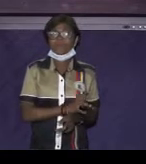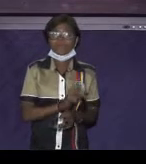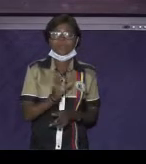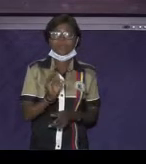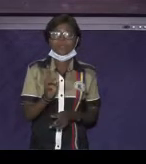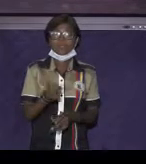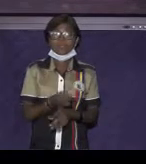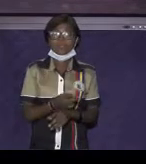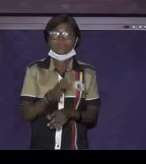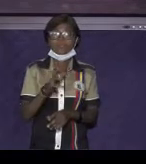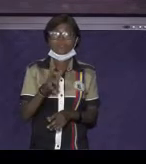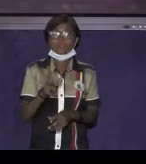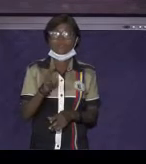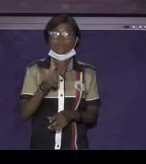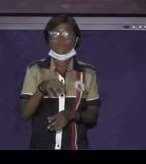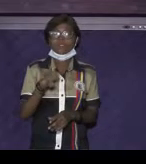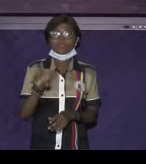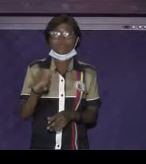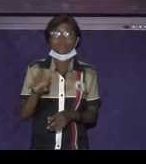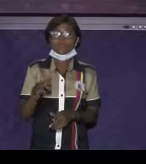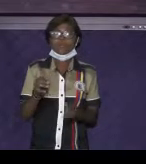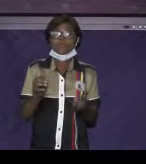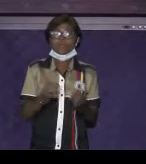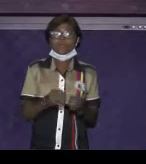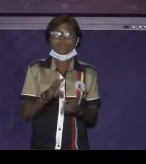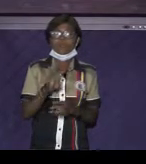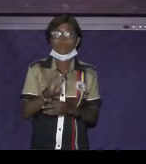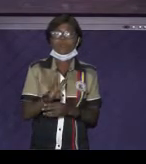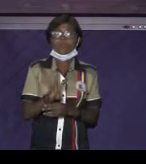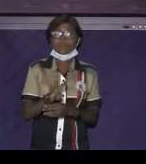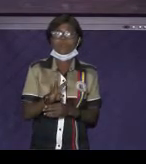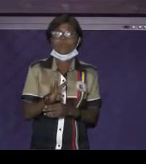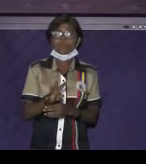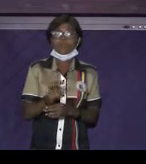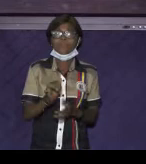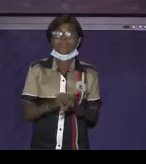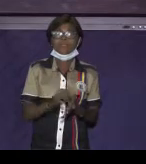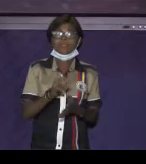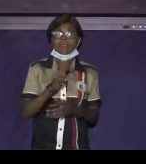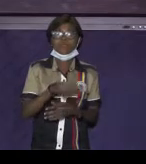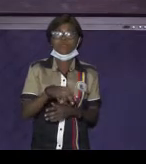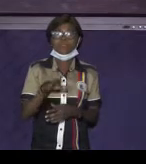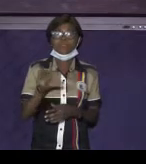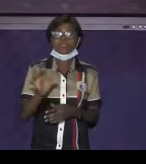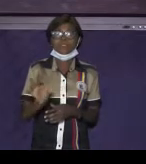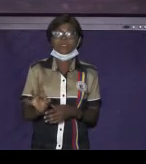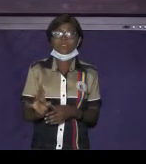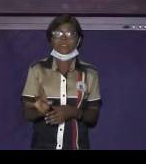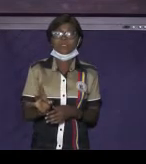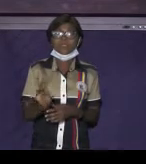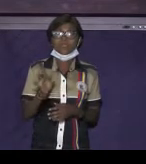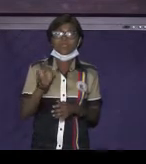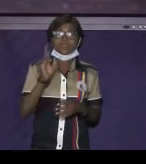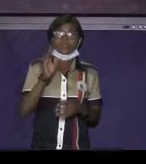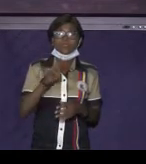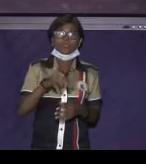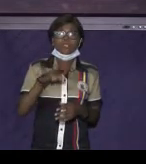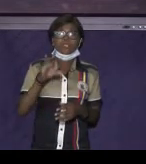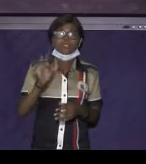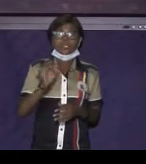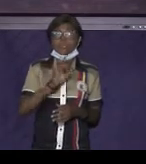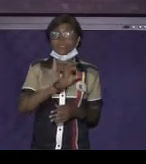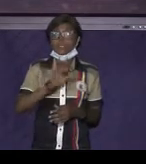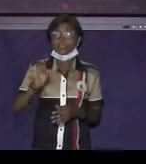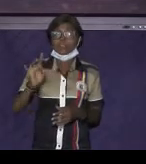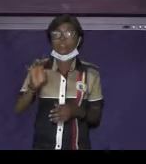3 is 24. Plus that 4 that we regroup the other time, that is 28. So we have 28,800